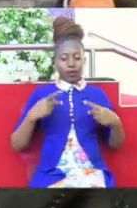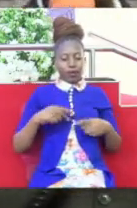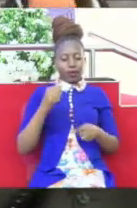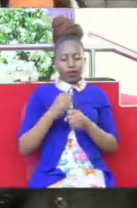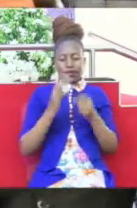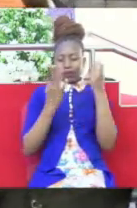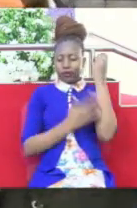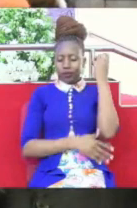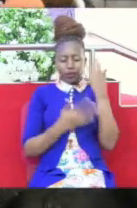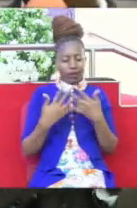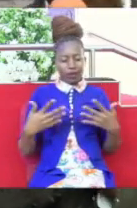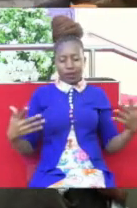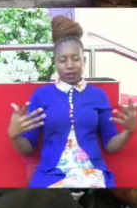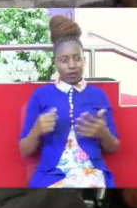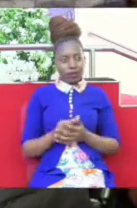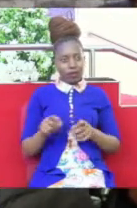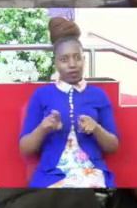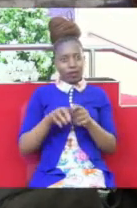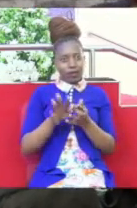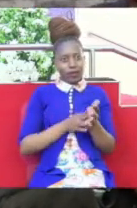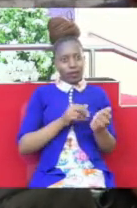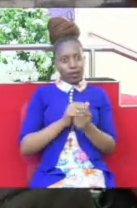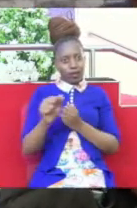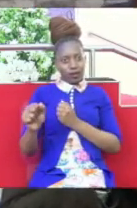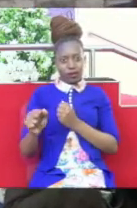watu wafanye mambo na uharibifu mkubwa.